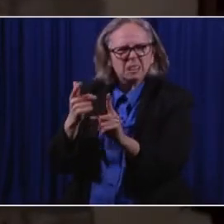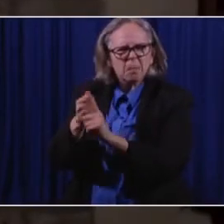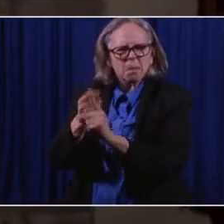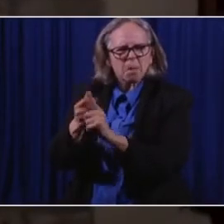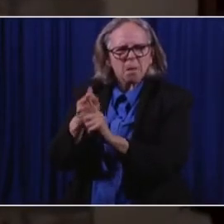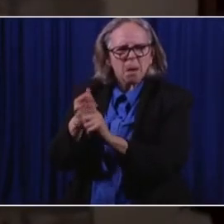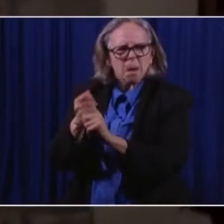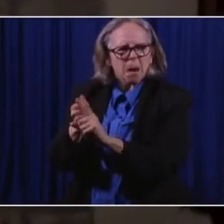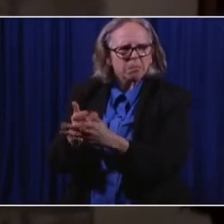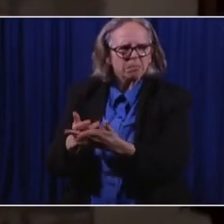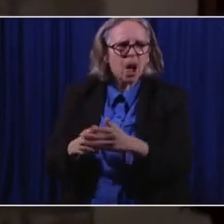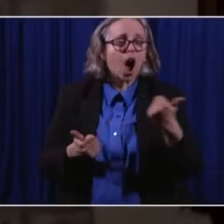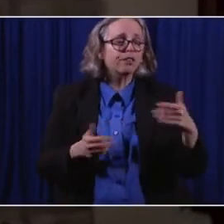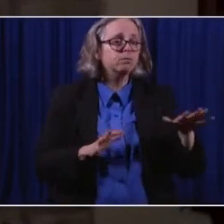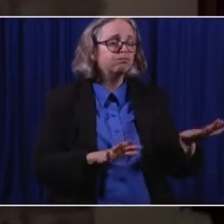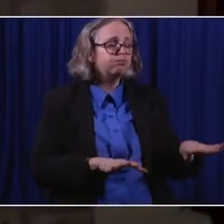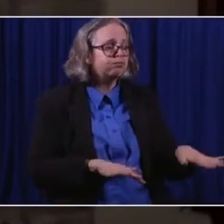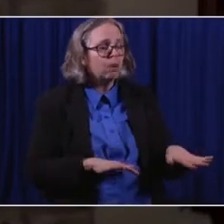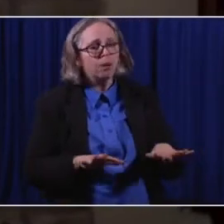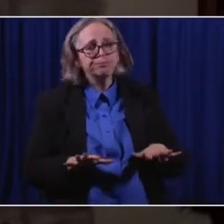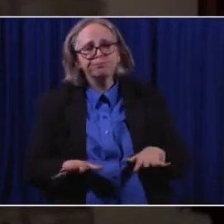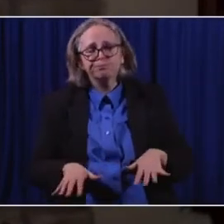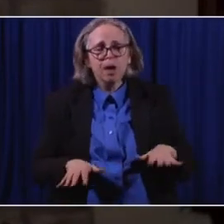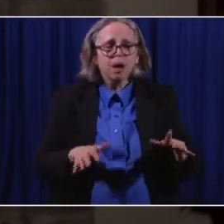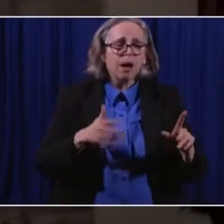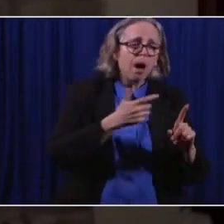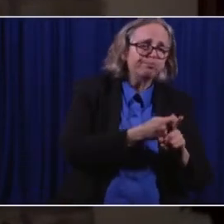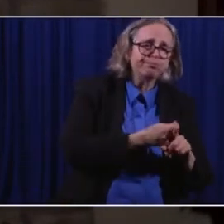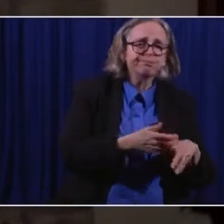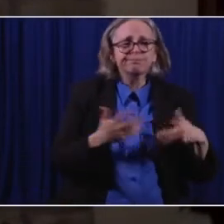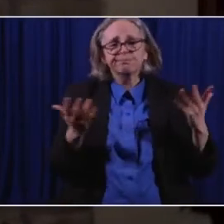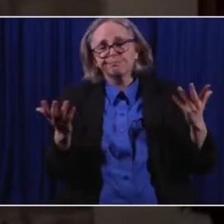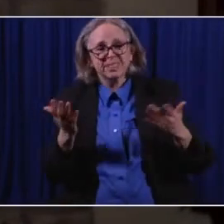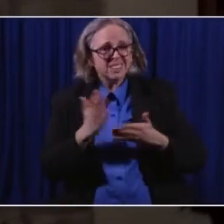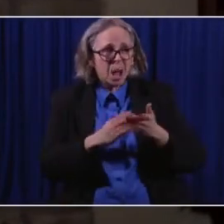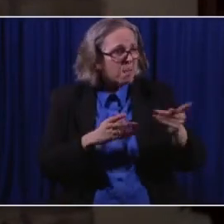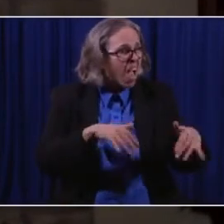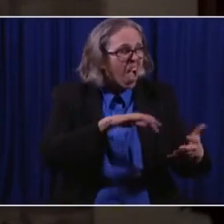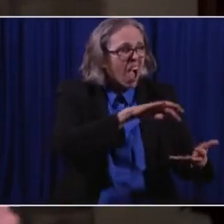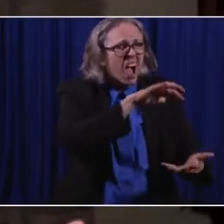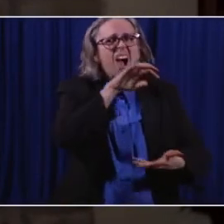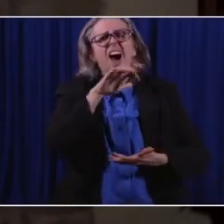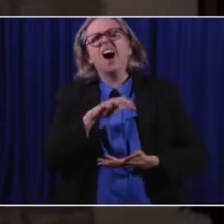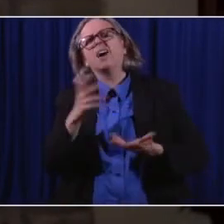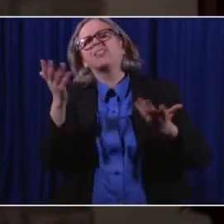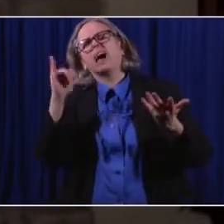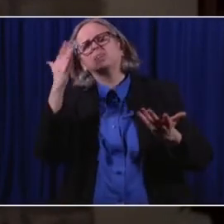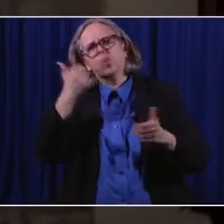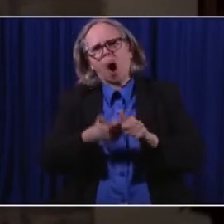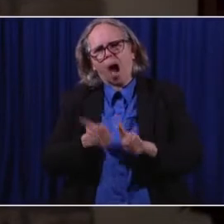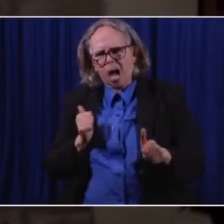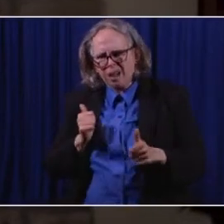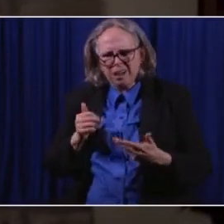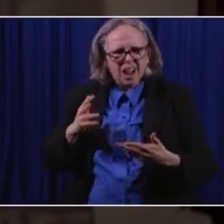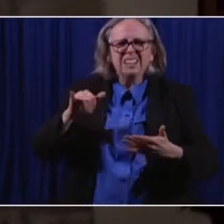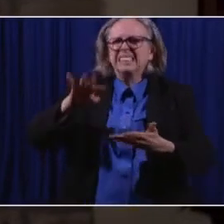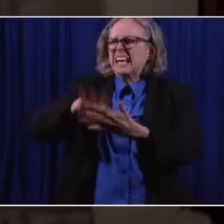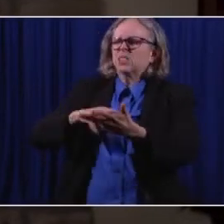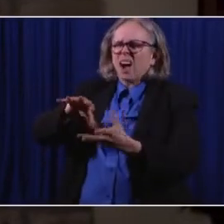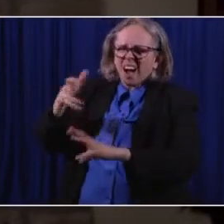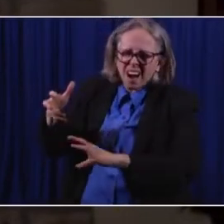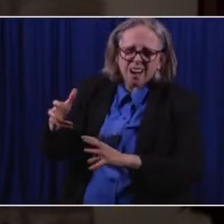got other ones that didn't. You got other ones that it's not their fault they didn't, because they got it in, they had it scheduled. And so these are all the things that